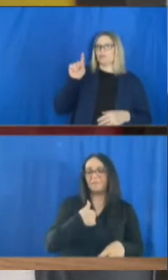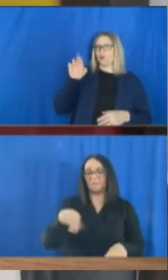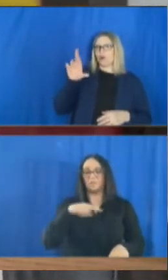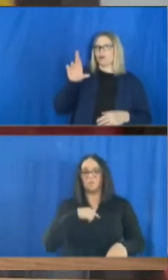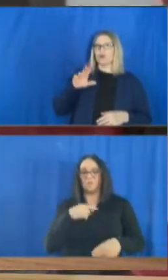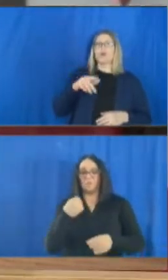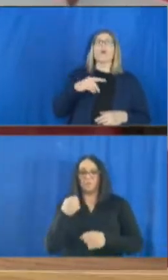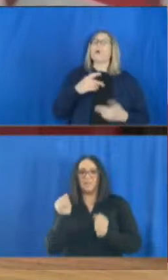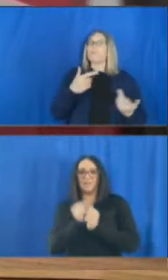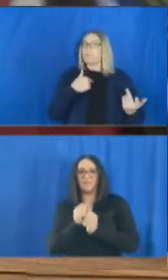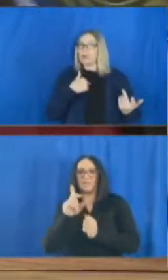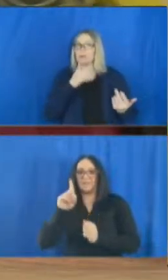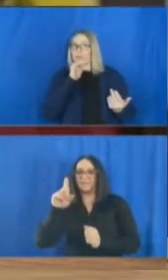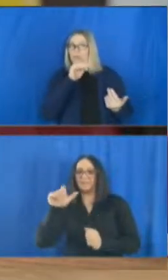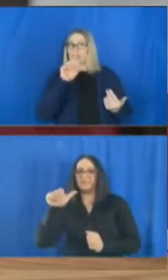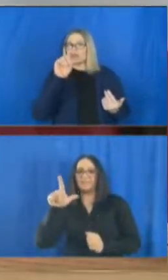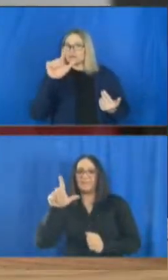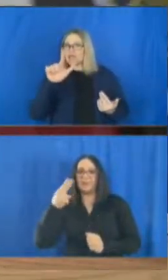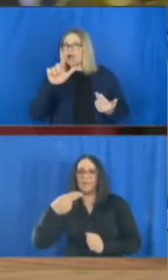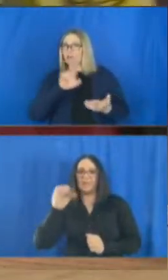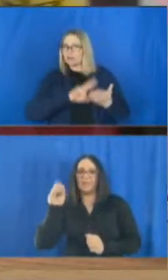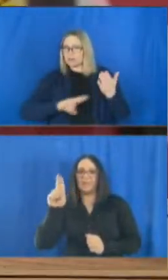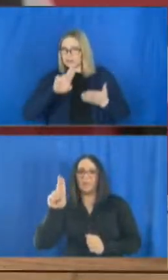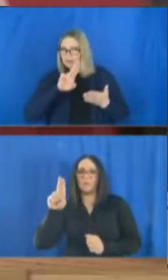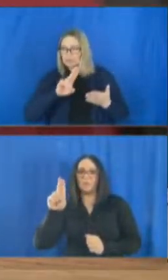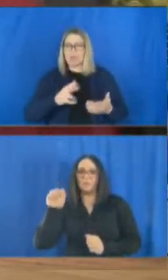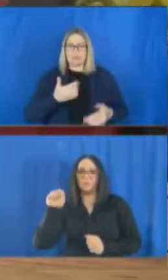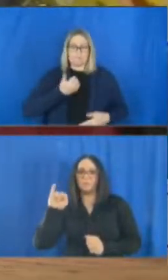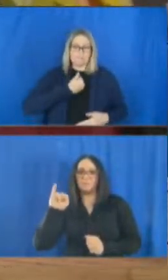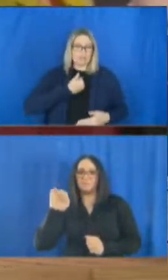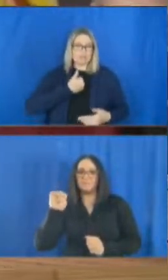Freedom Convoy going through New Brunswick today?